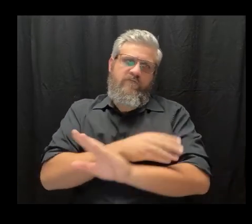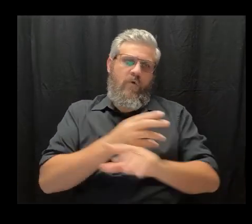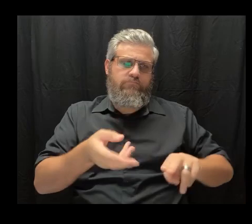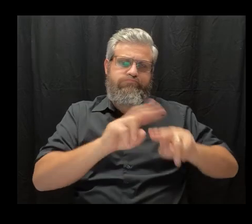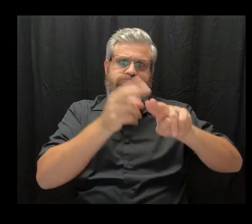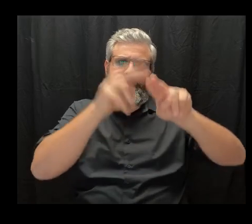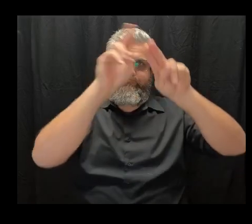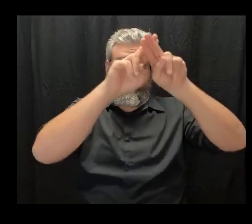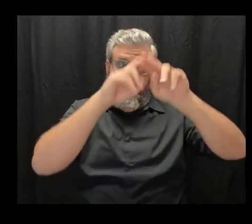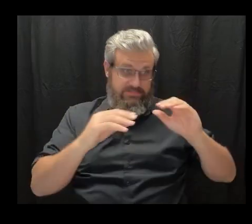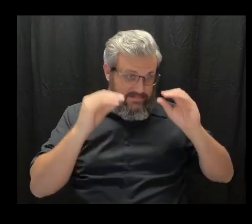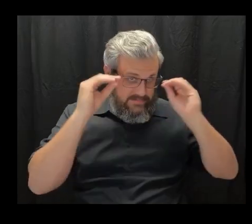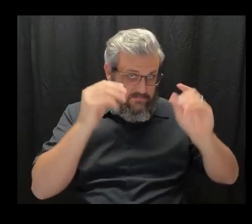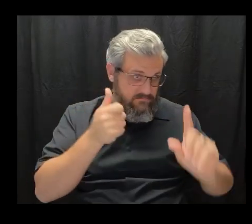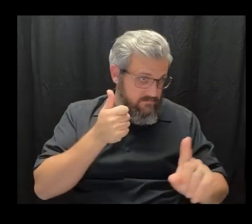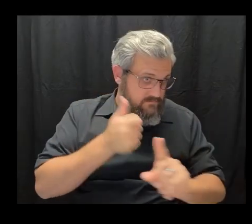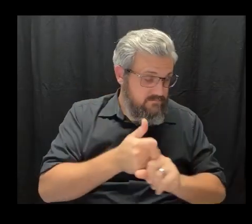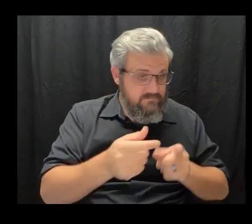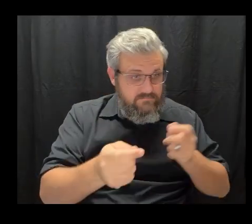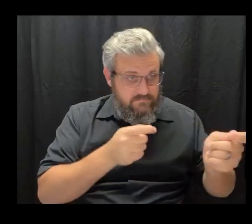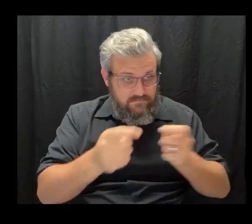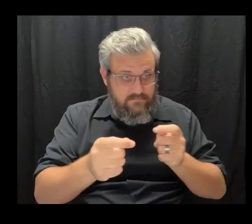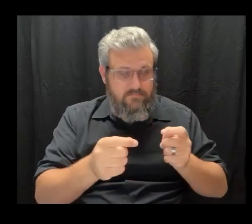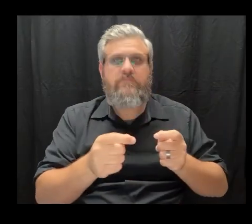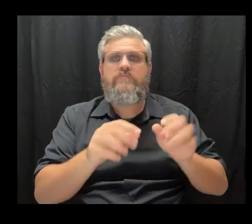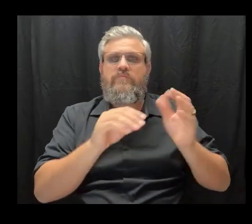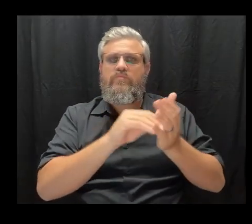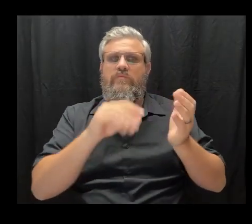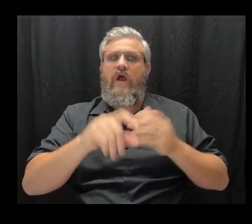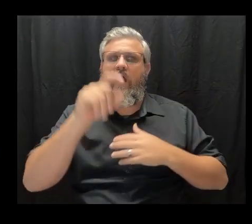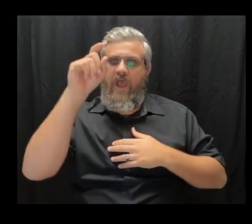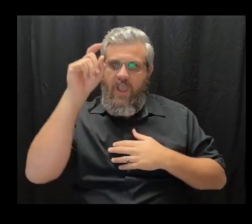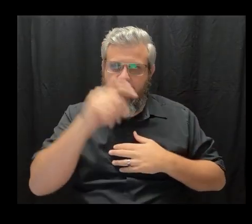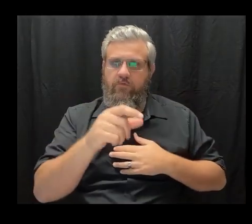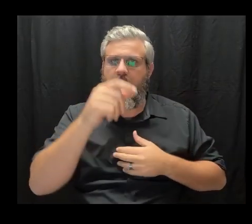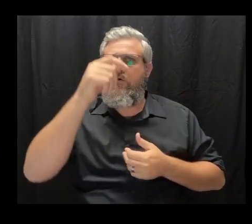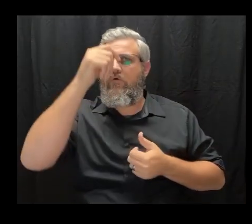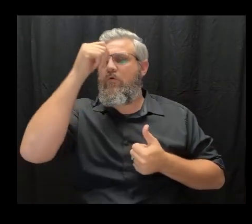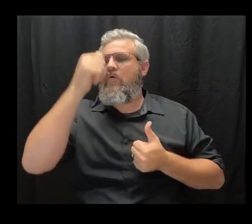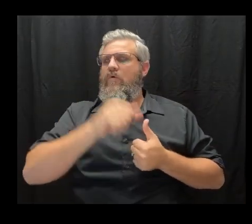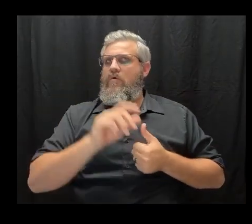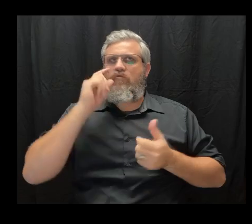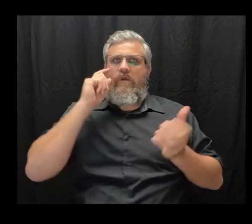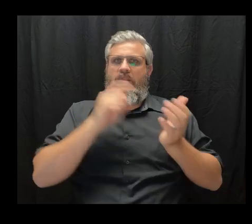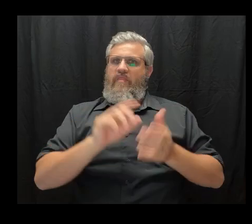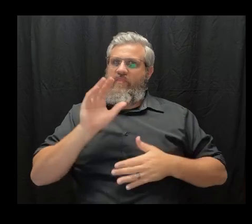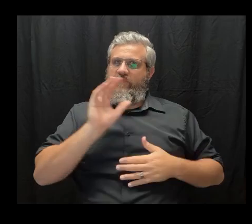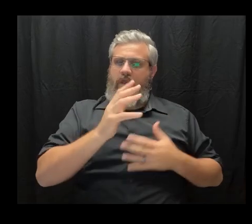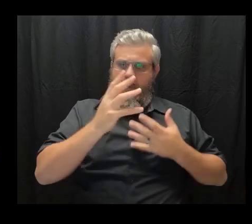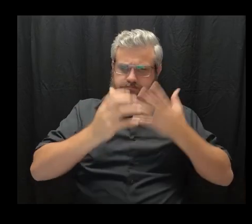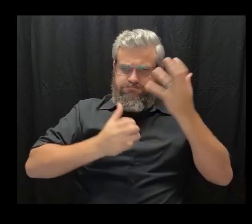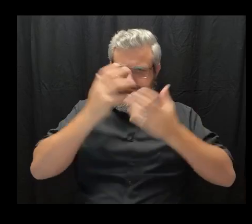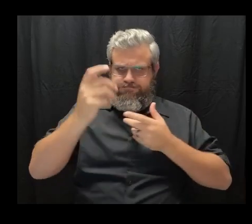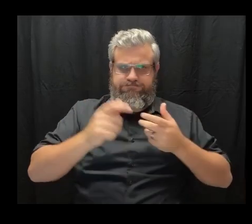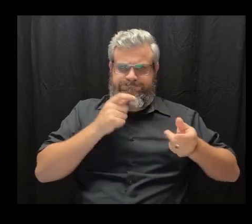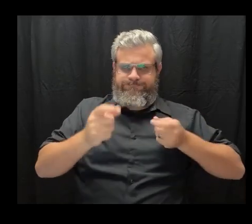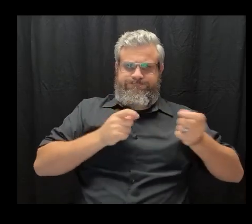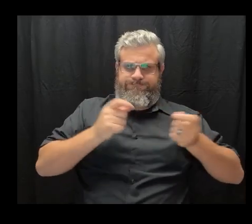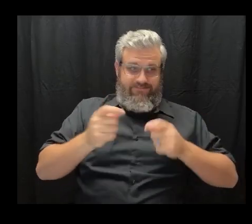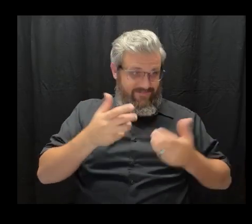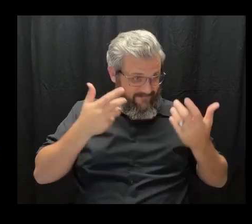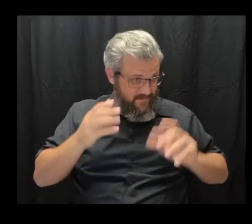involves guiding students to recognize early signs of agitation or dysregulation and apply a previously practiced